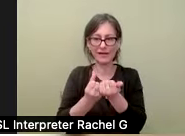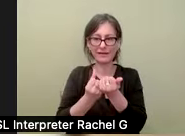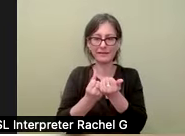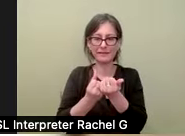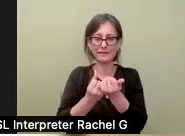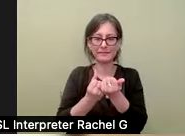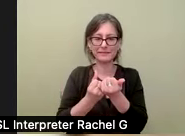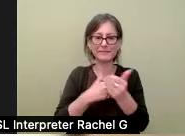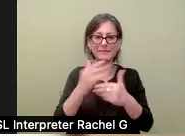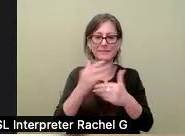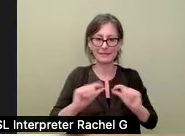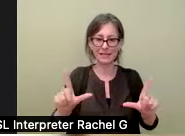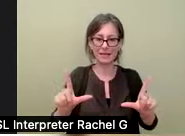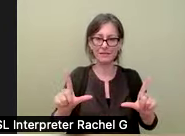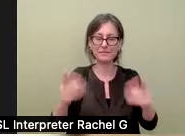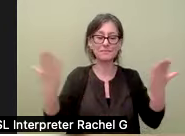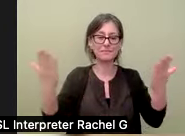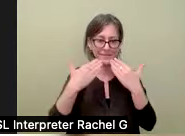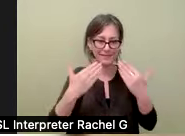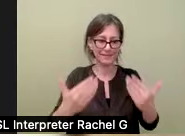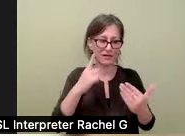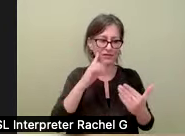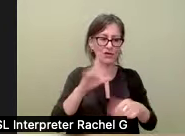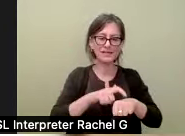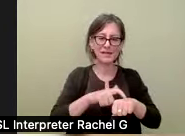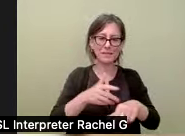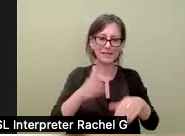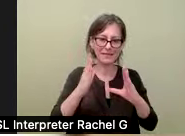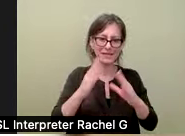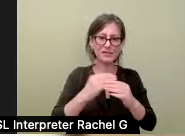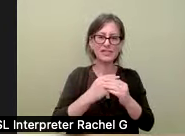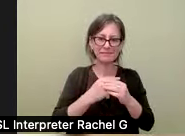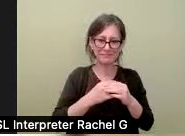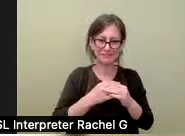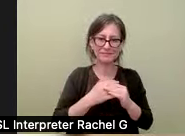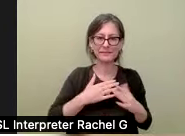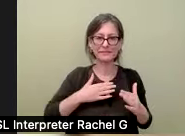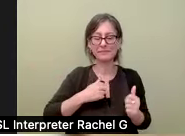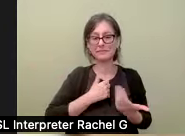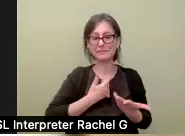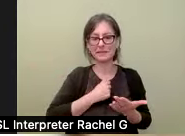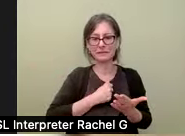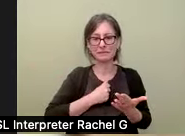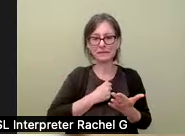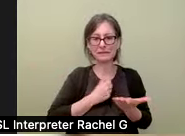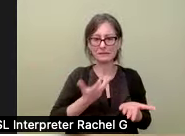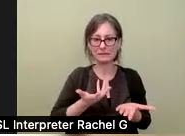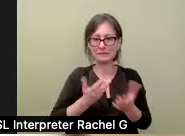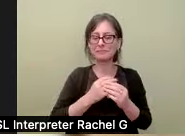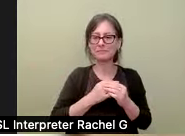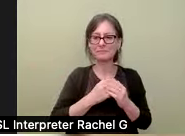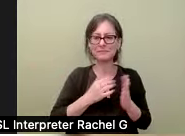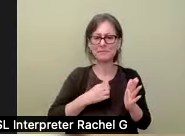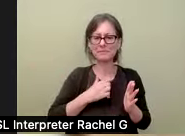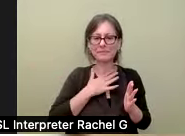Next slide. Thank you for your time and attention. I apologize that near the end I choked